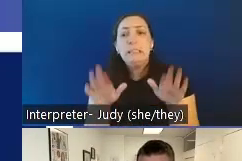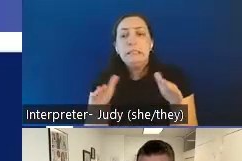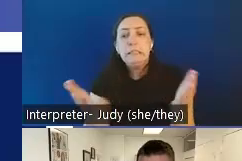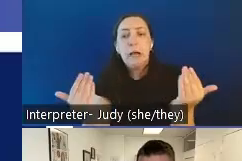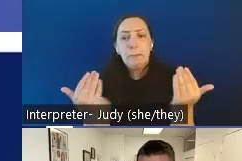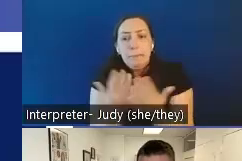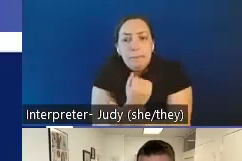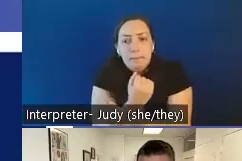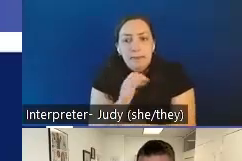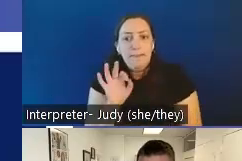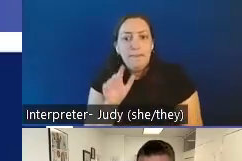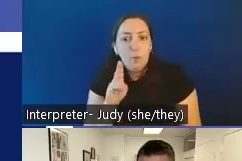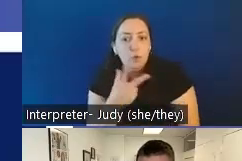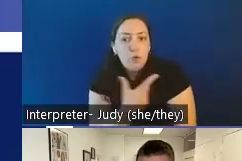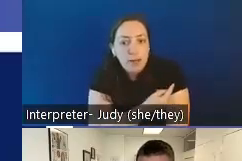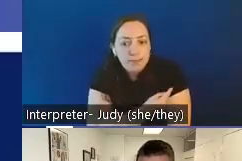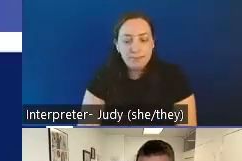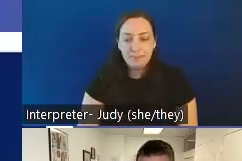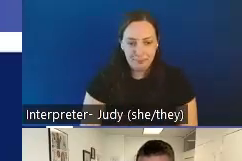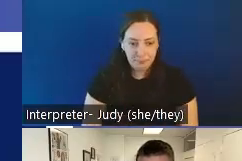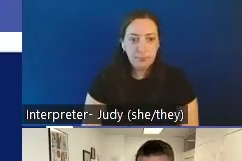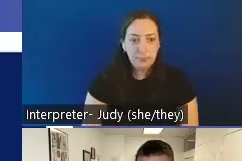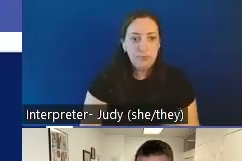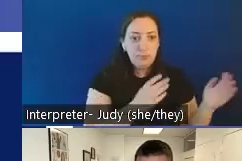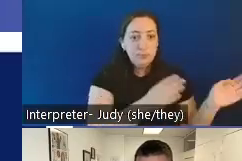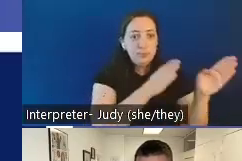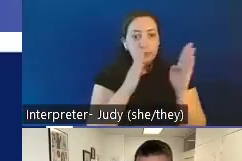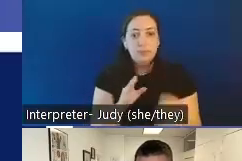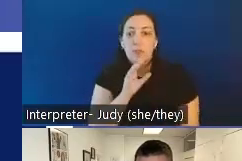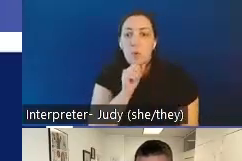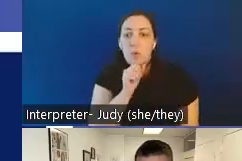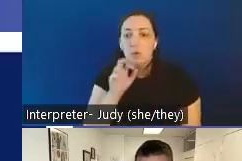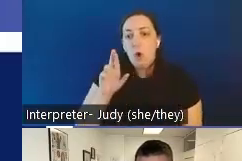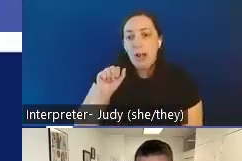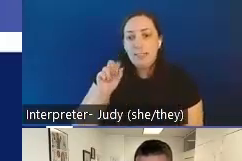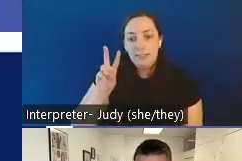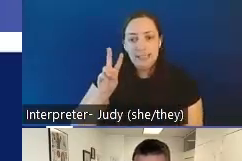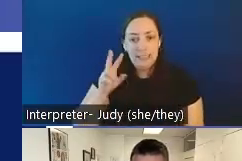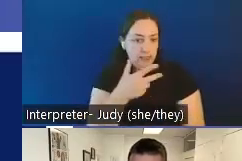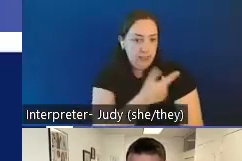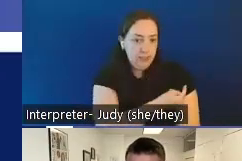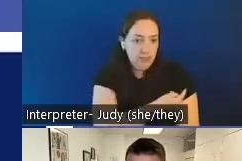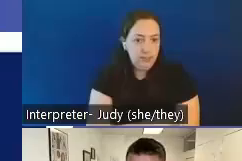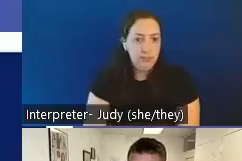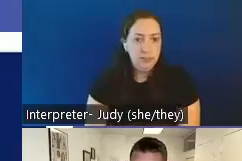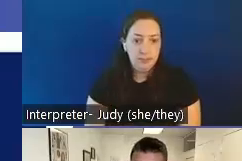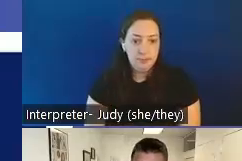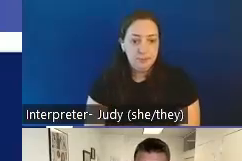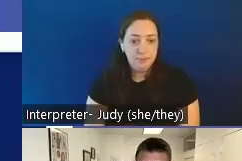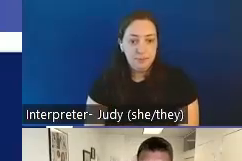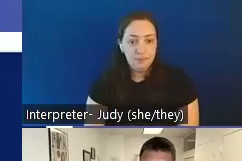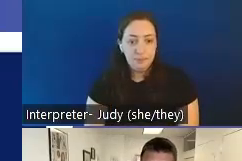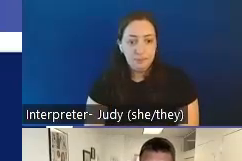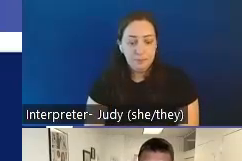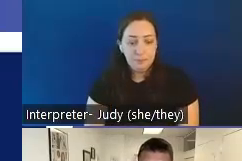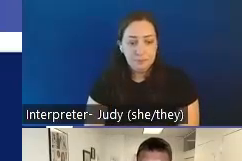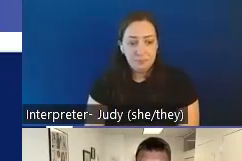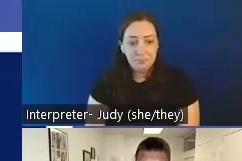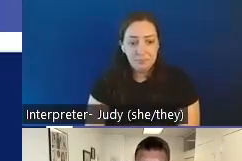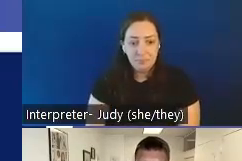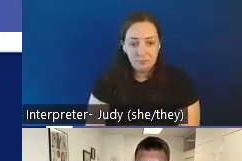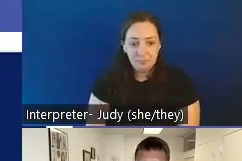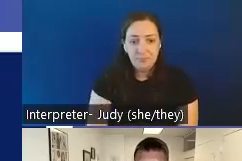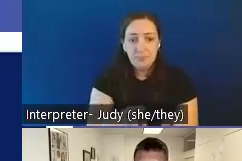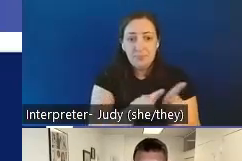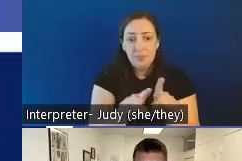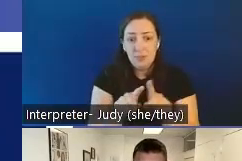you. All right, now we're going to move on to the middle column, which is RSV immunization. This is also good to go, relatively